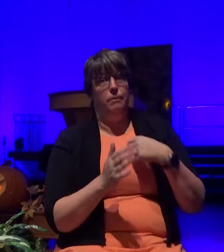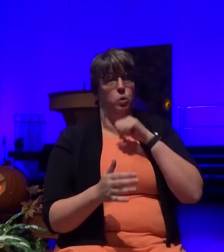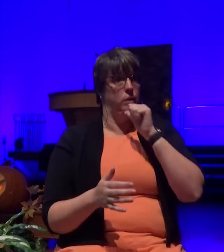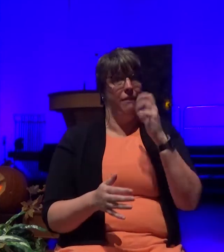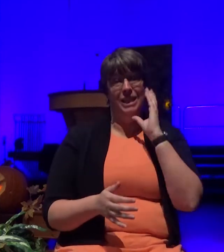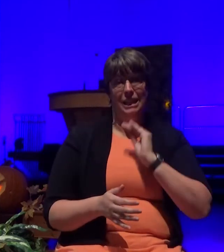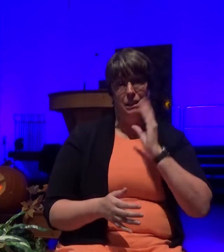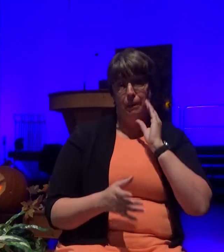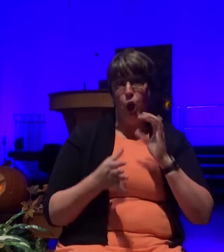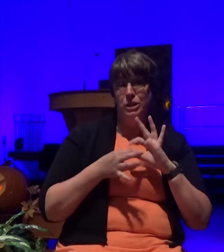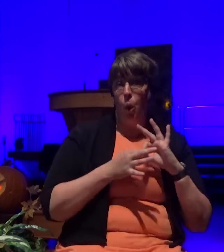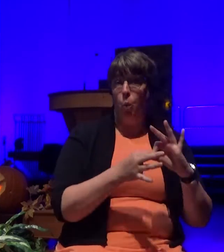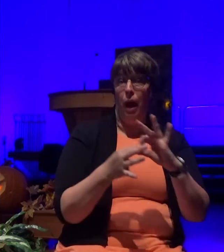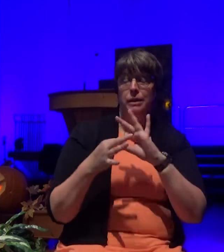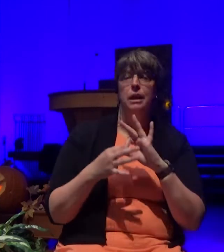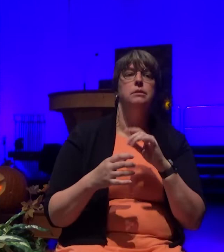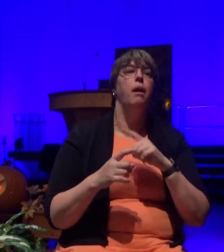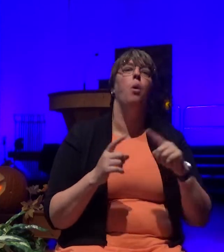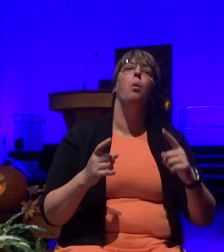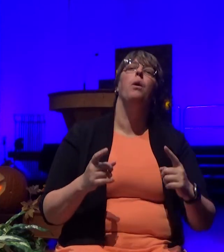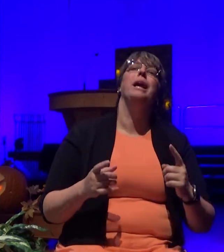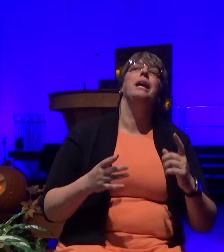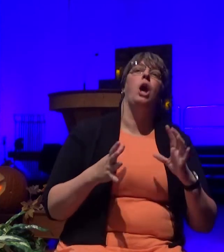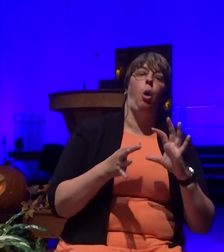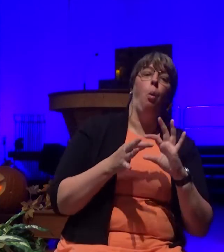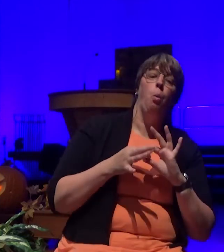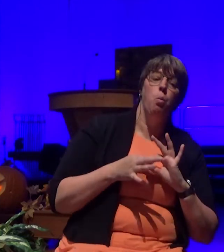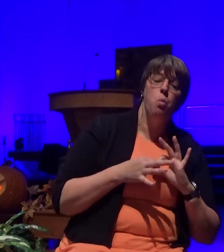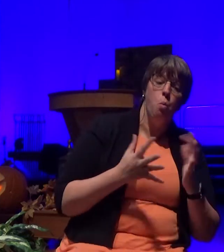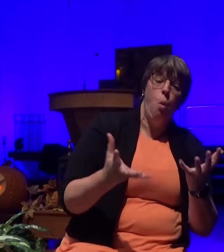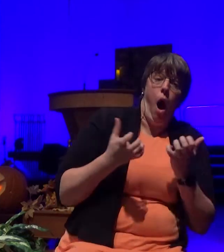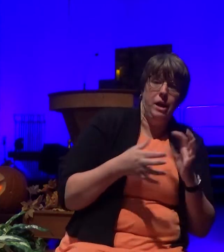want oneness, we just don't want to be one with them over there.